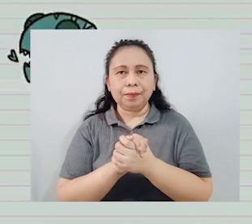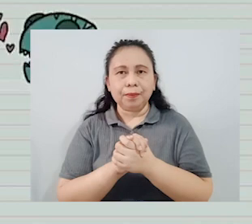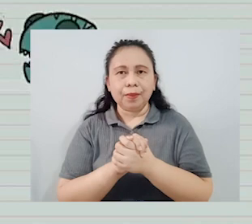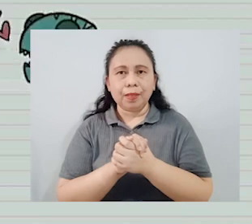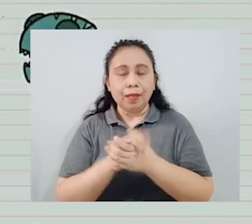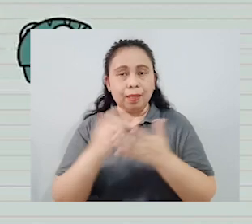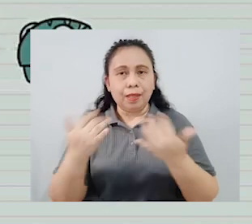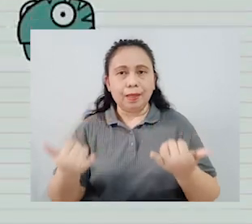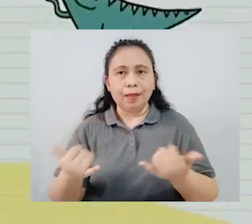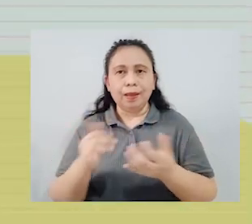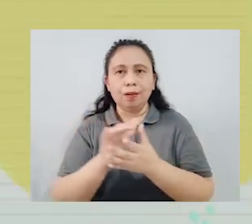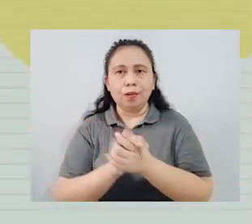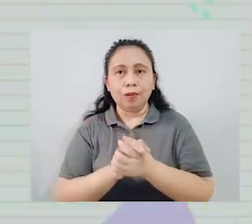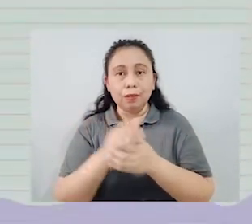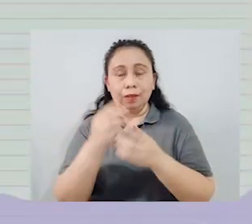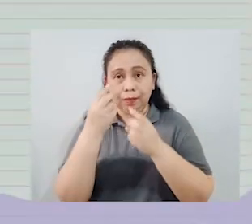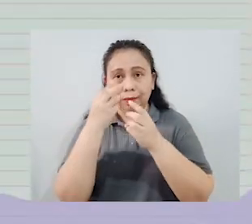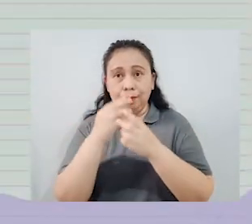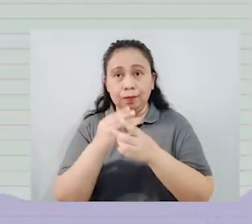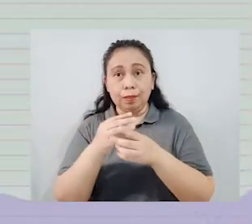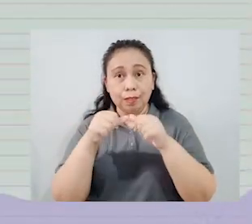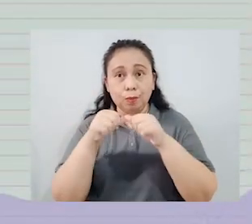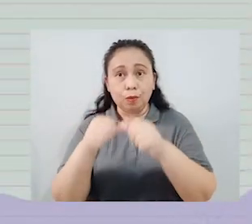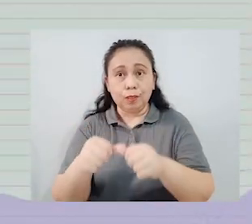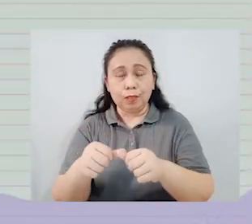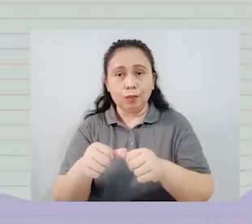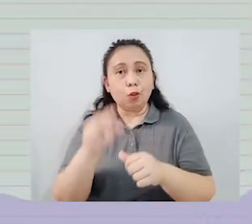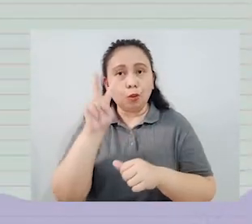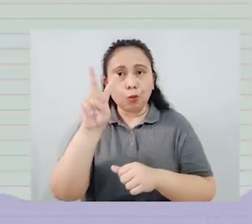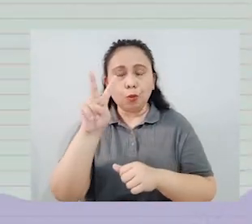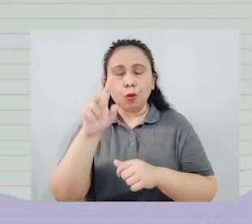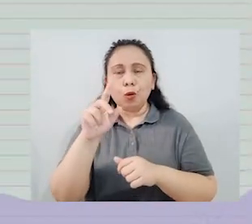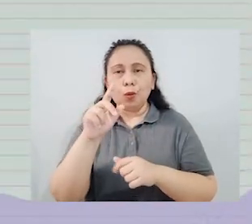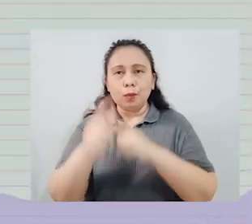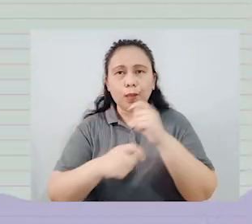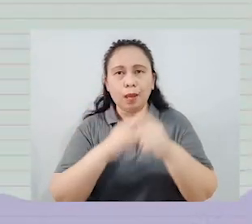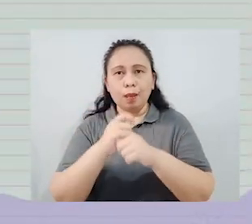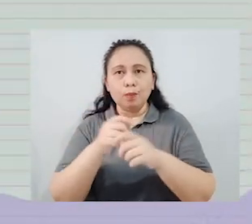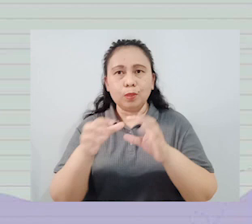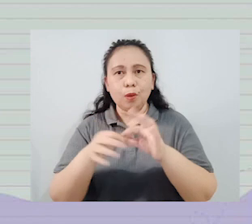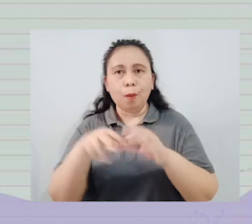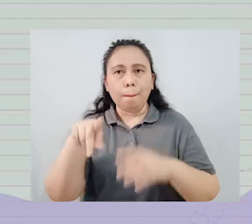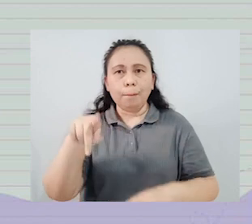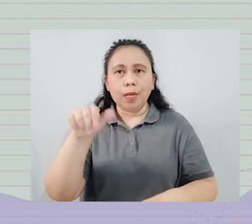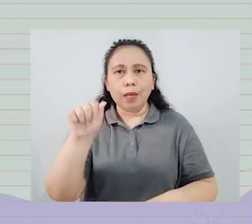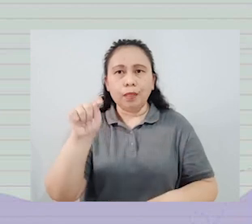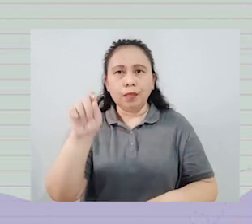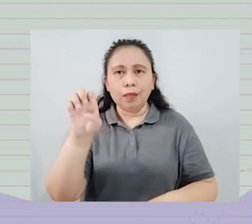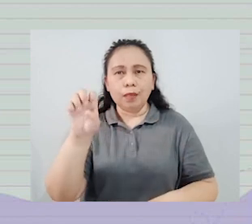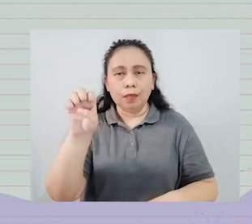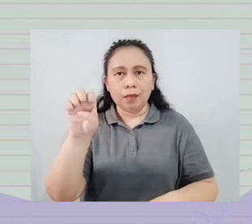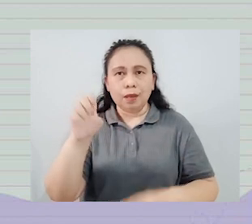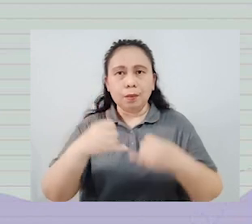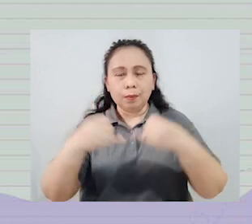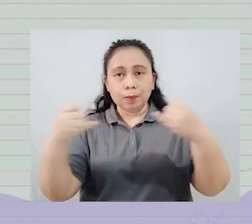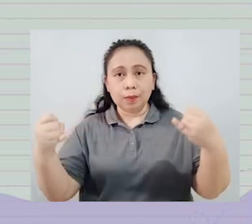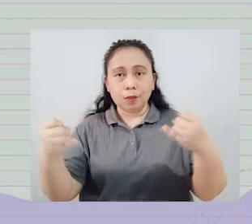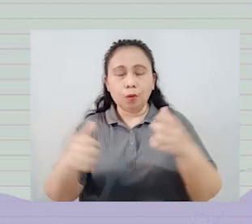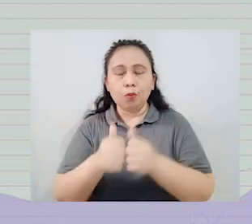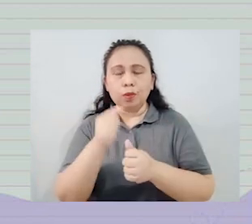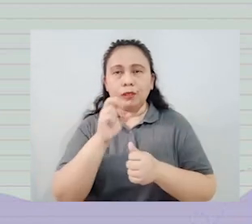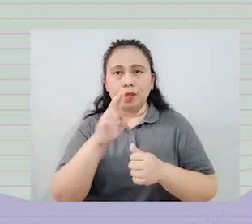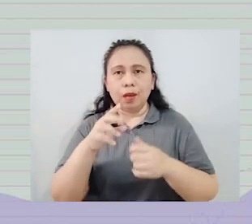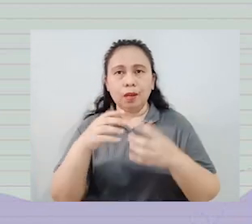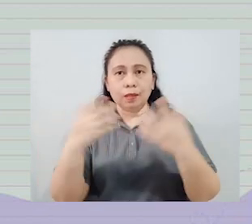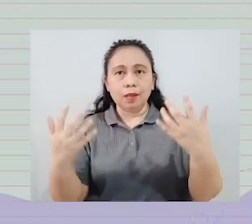At this time, let us proceed with the next 2 types of plate boundaries, which are the divergent plate